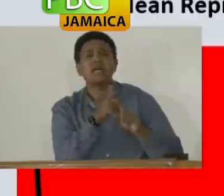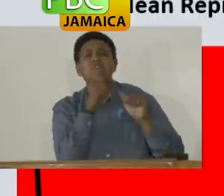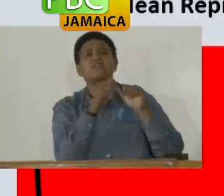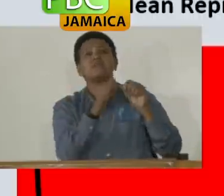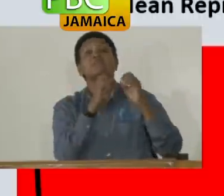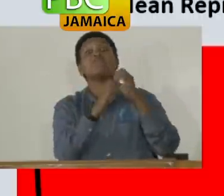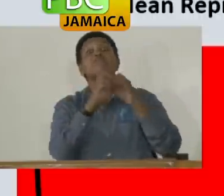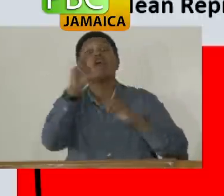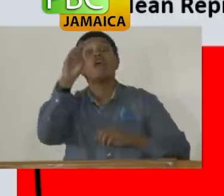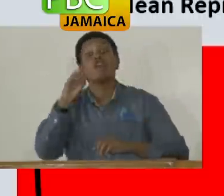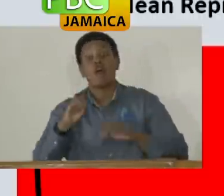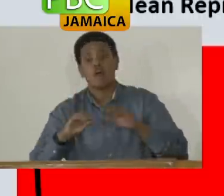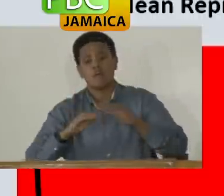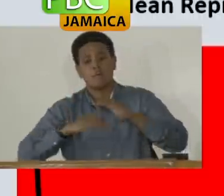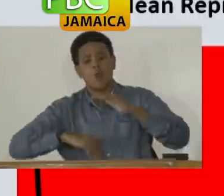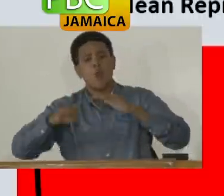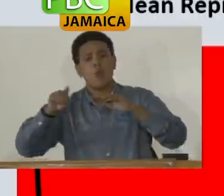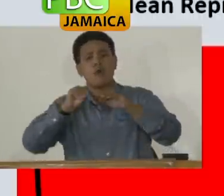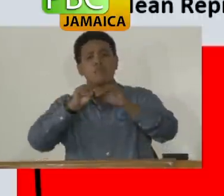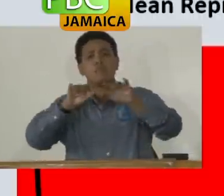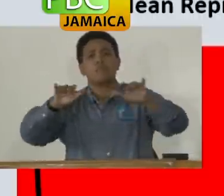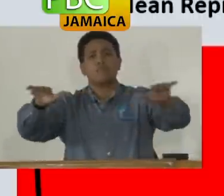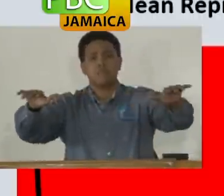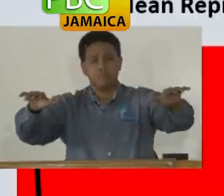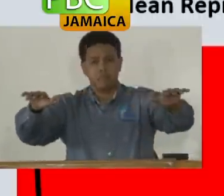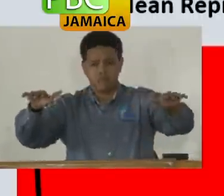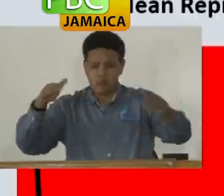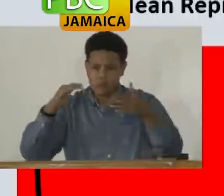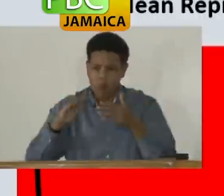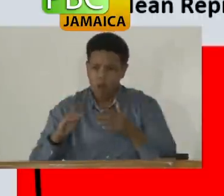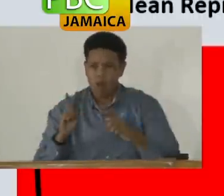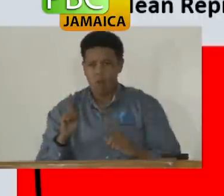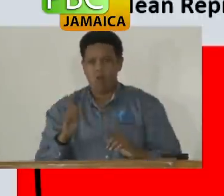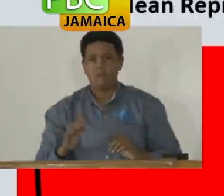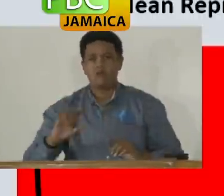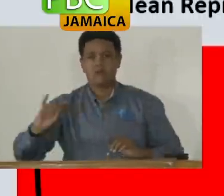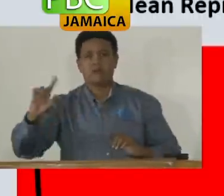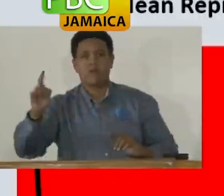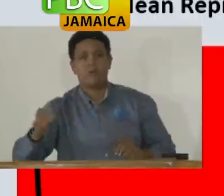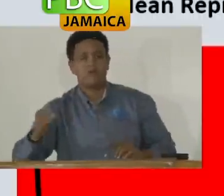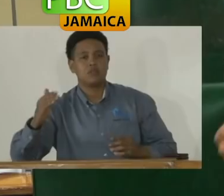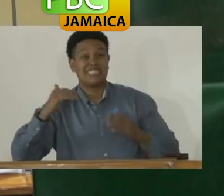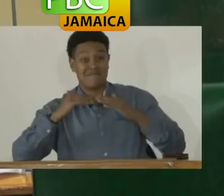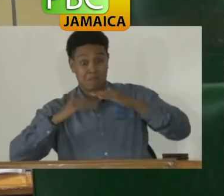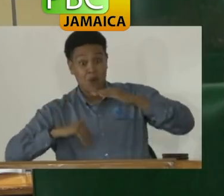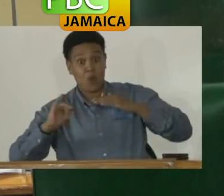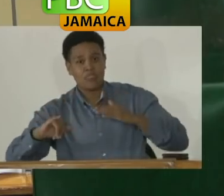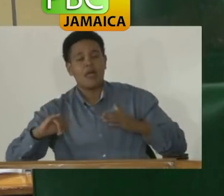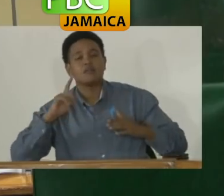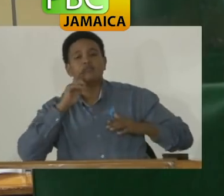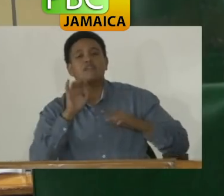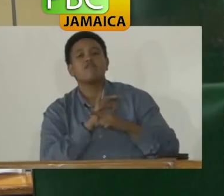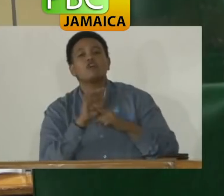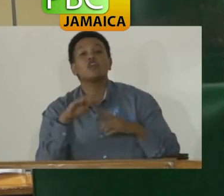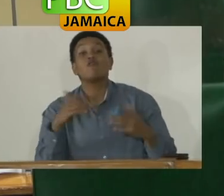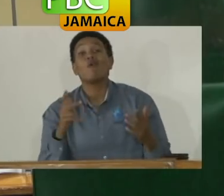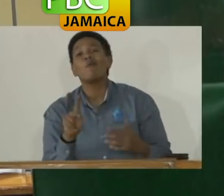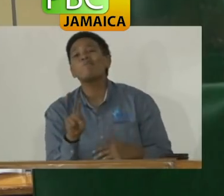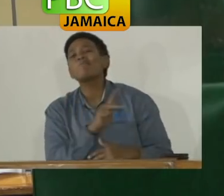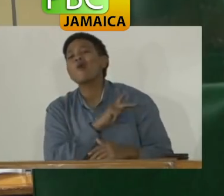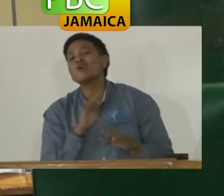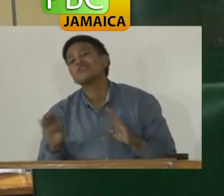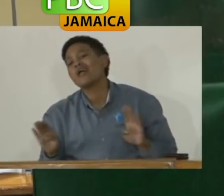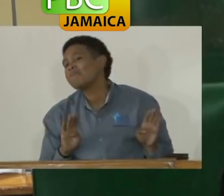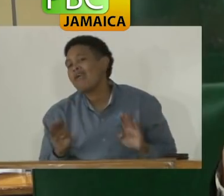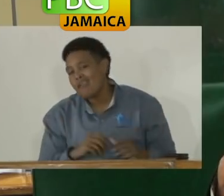maintaining the R0 below 1 is a function of personal behavior. In particular, it is a function